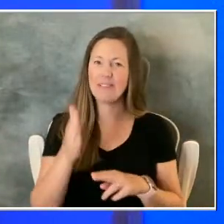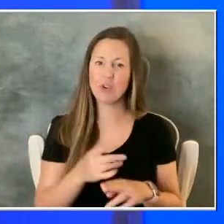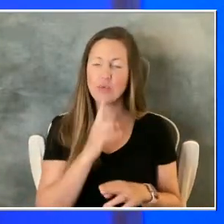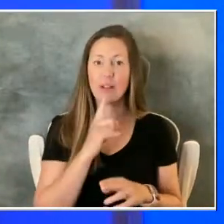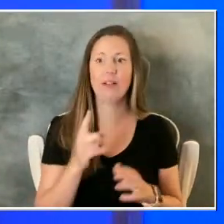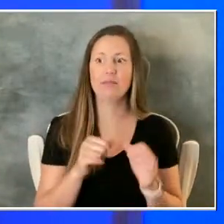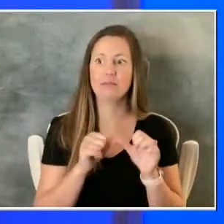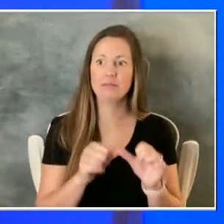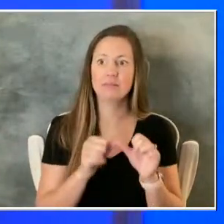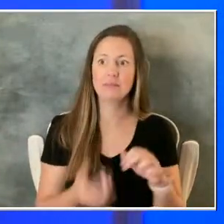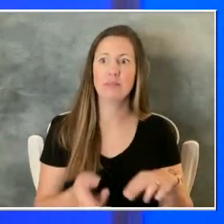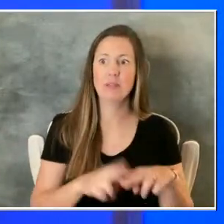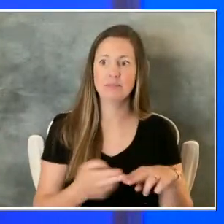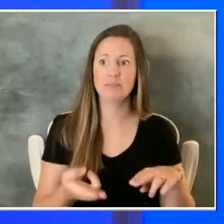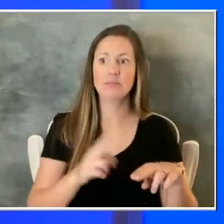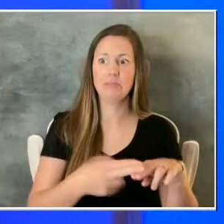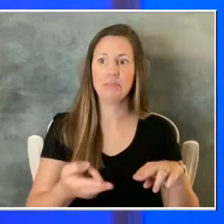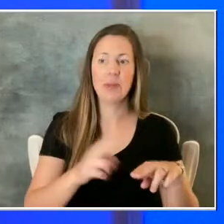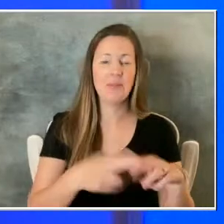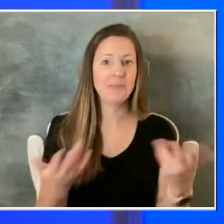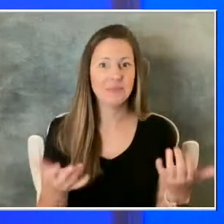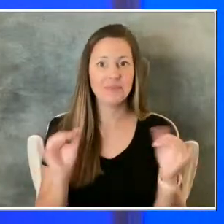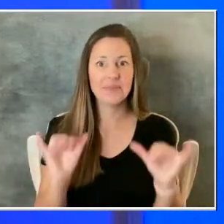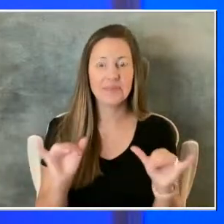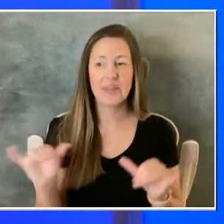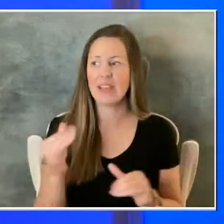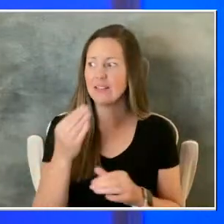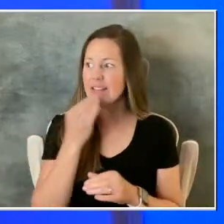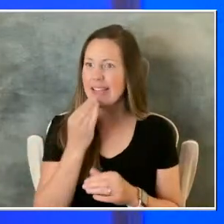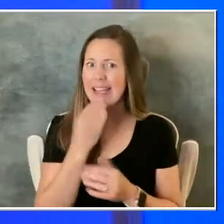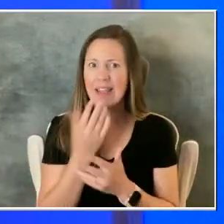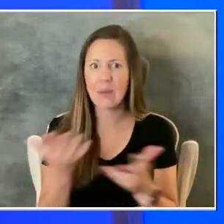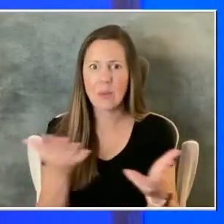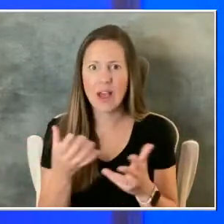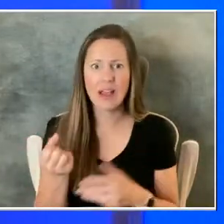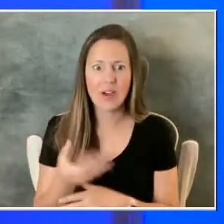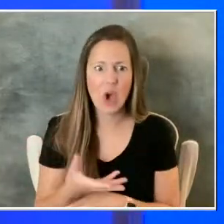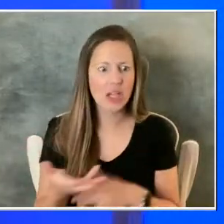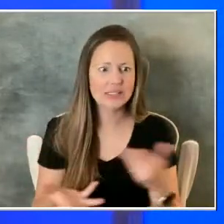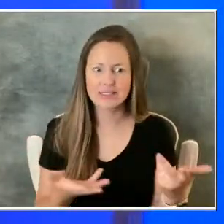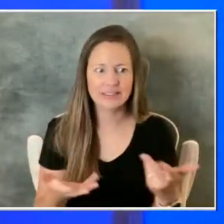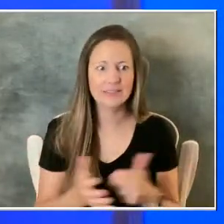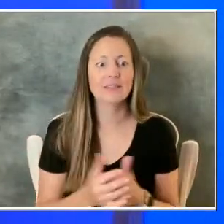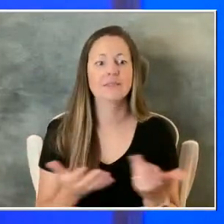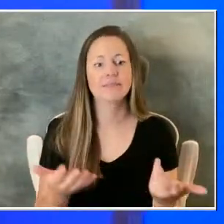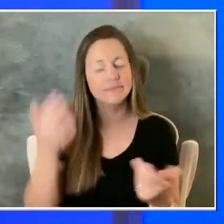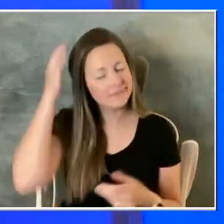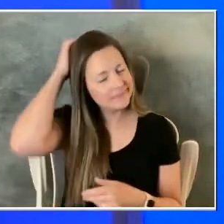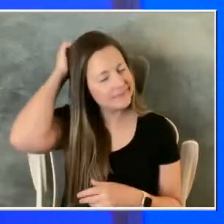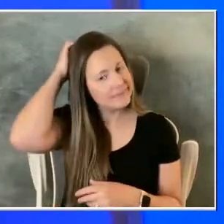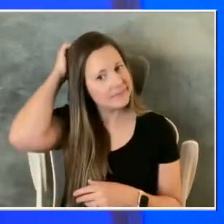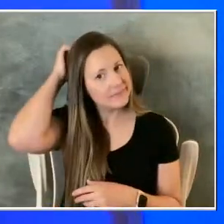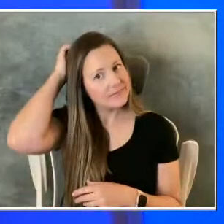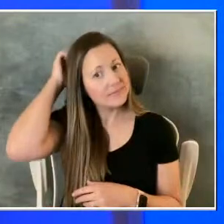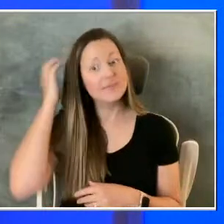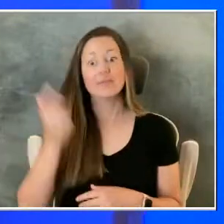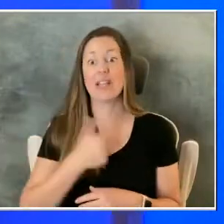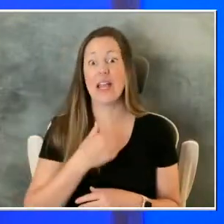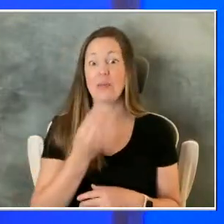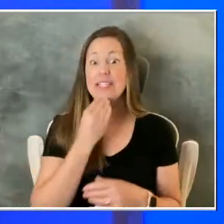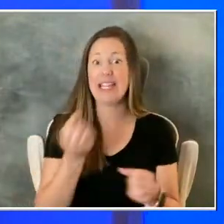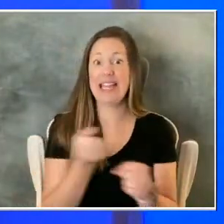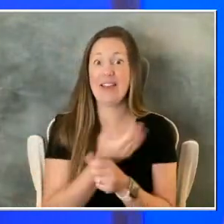why? What am I eating? You know, I thought I was eating things correctly. That wasn't the correct. That wasn't right. I was eating everything the wrong